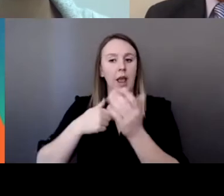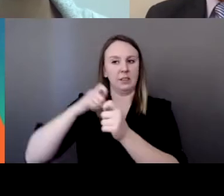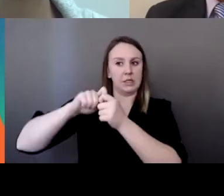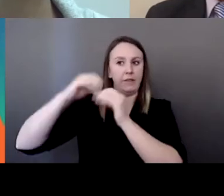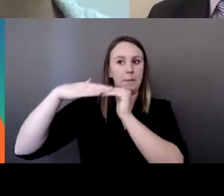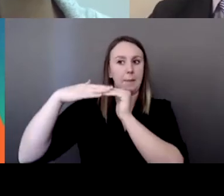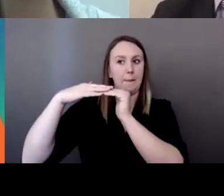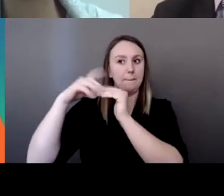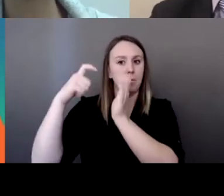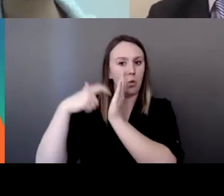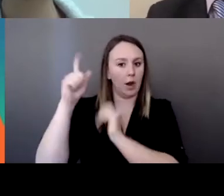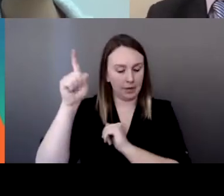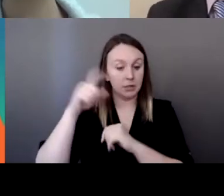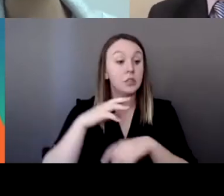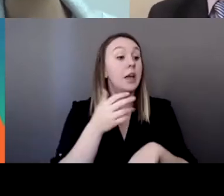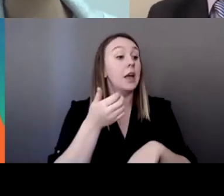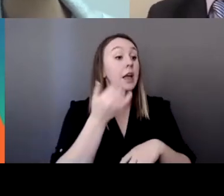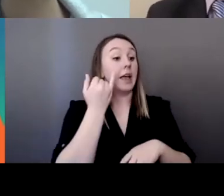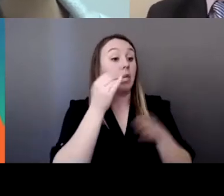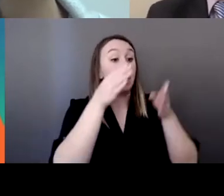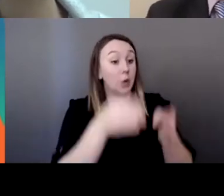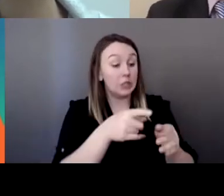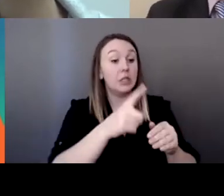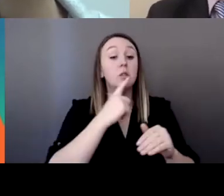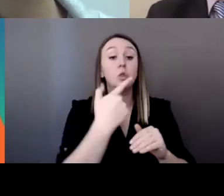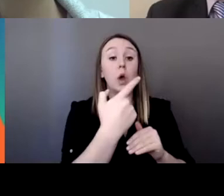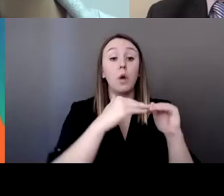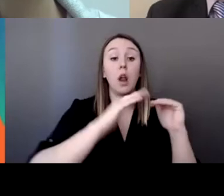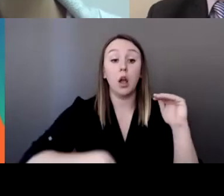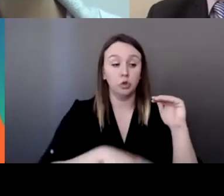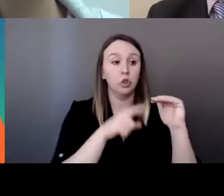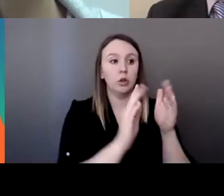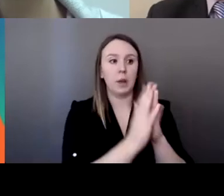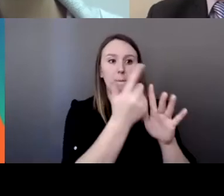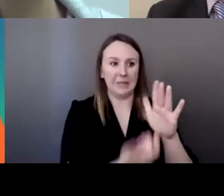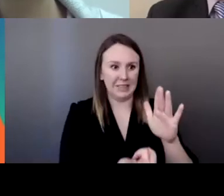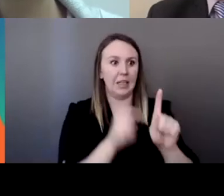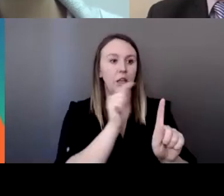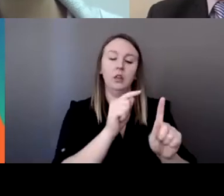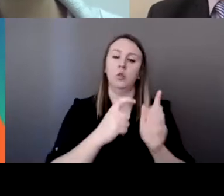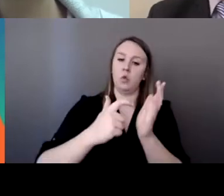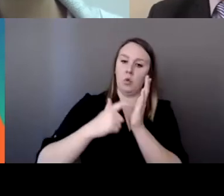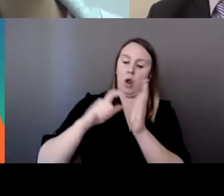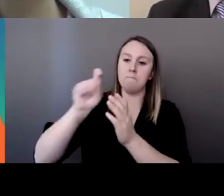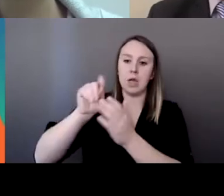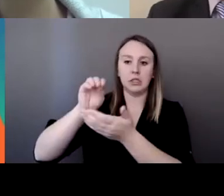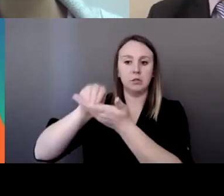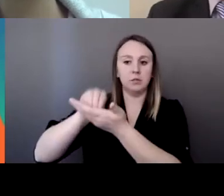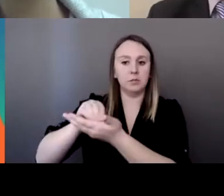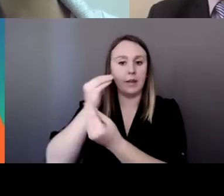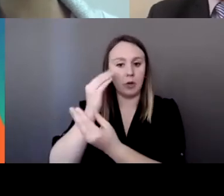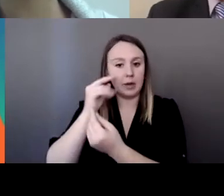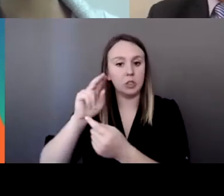requirements for anybody who's under the age of 21 who goes missing, that they must be entered into the NCIC missing persons file